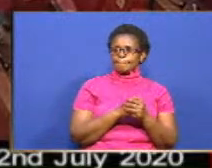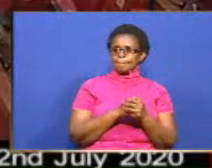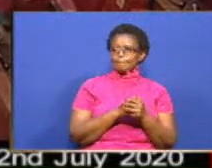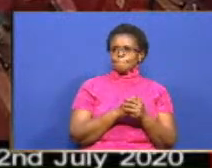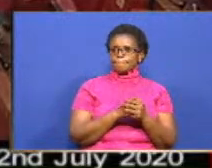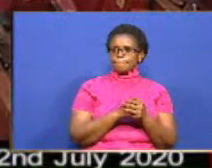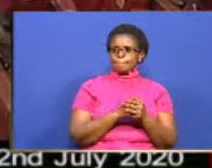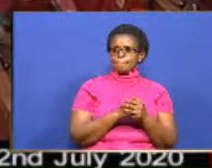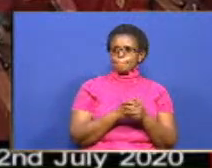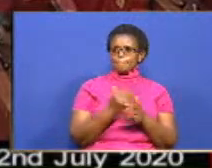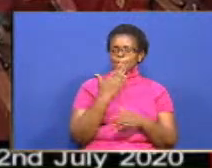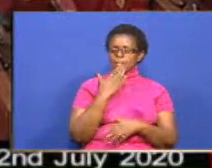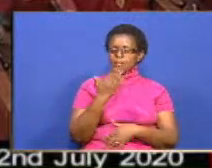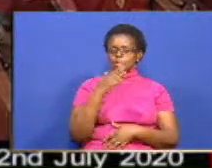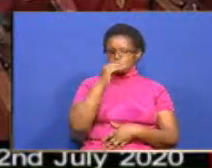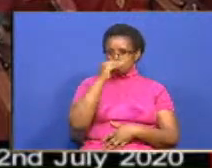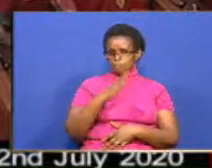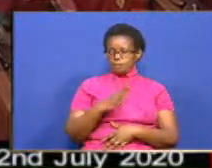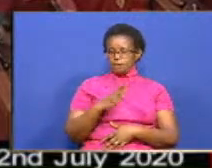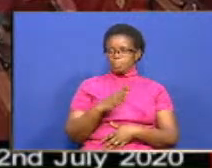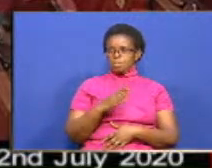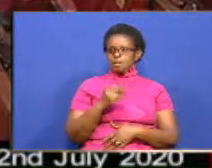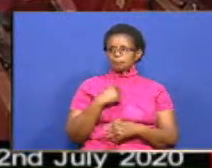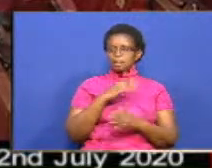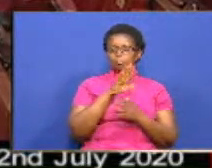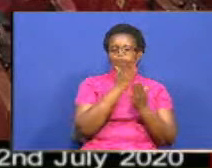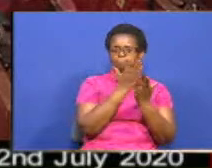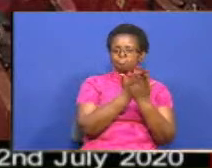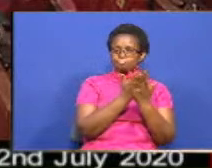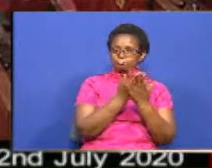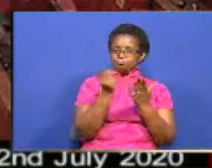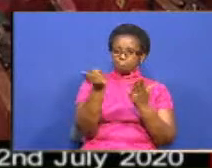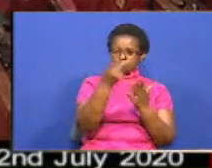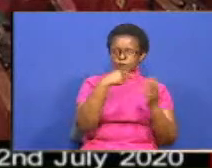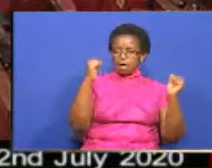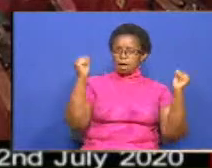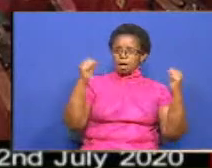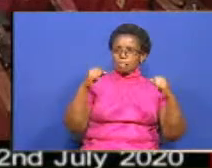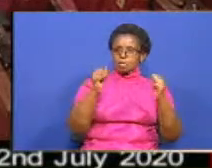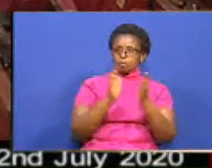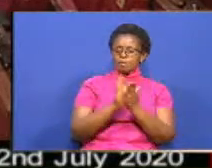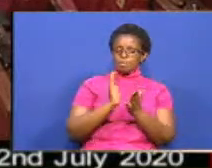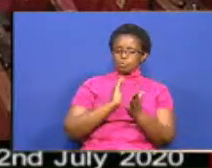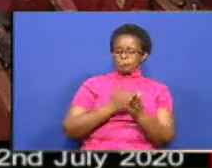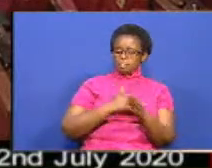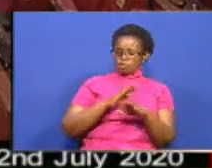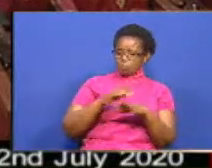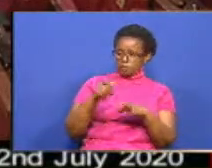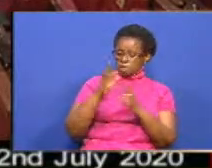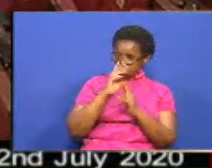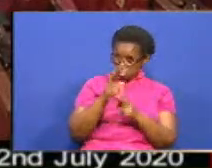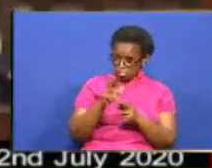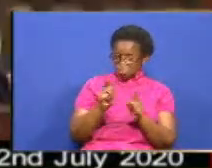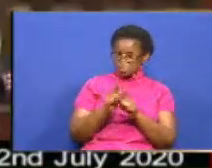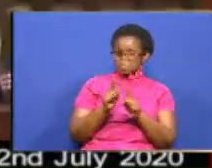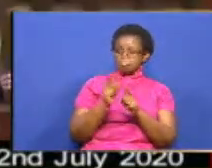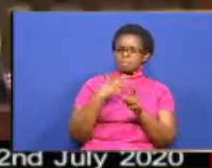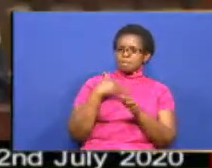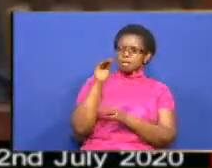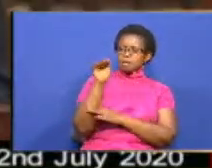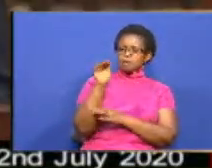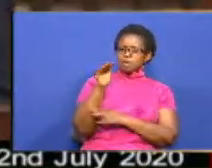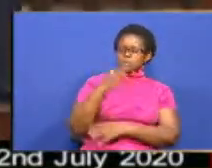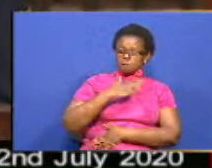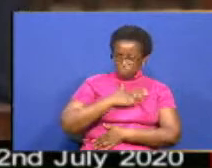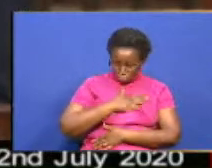Thank you, Madam Speaker. I beg to move that the House do agree with the committee in the said report. I also request